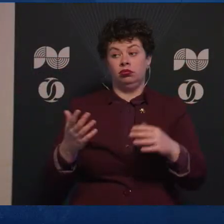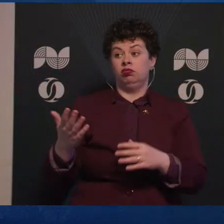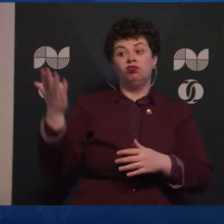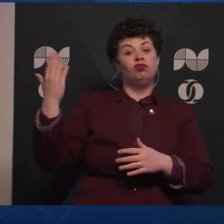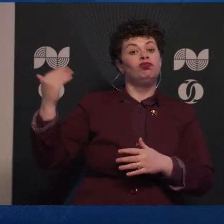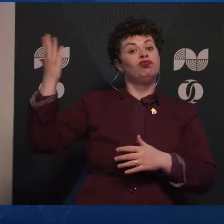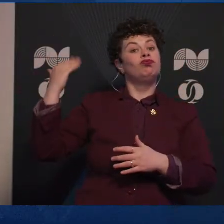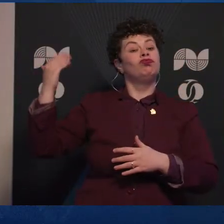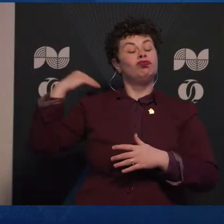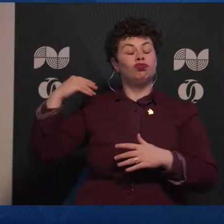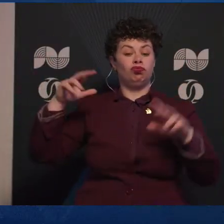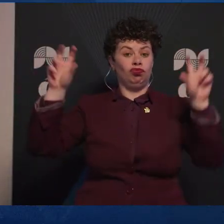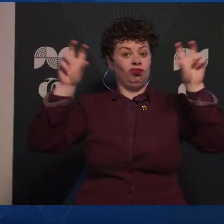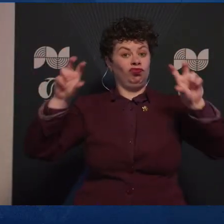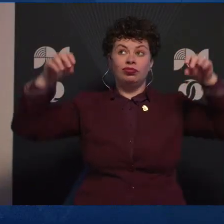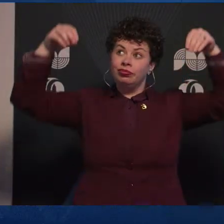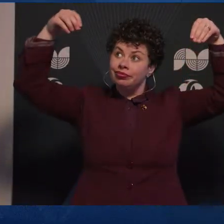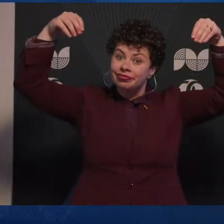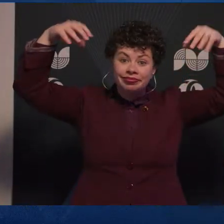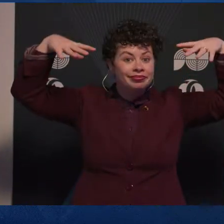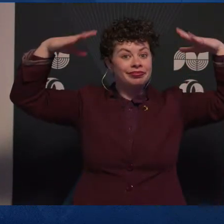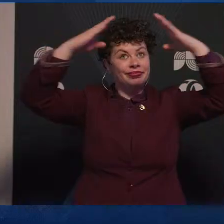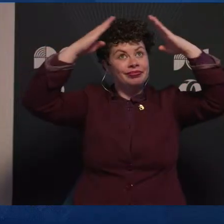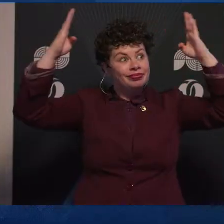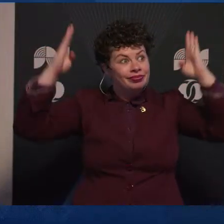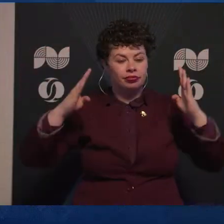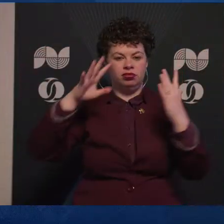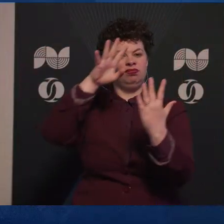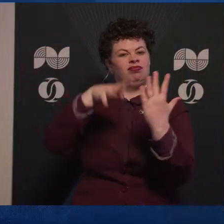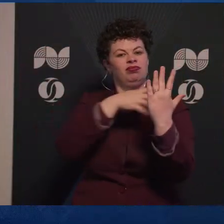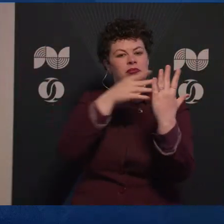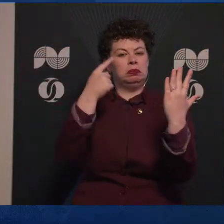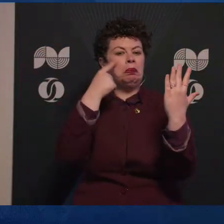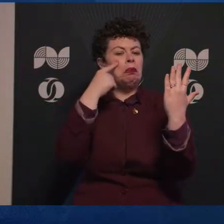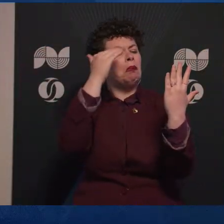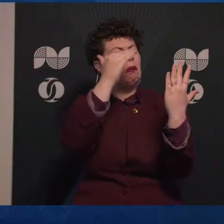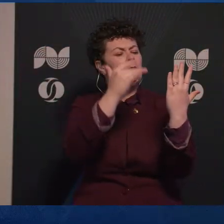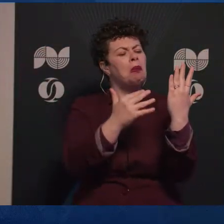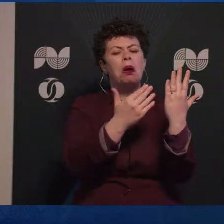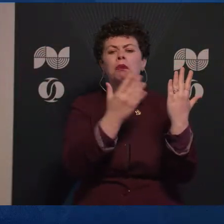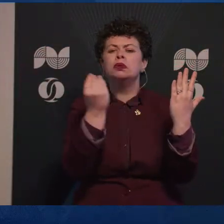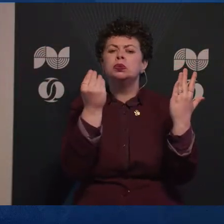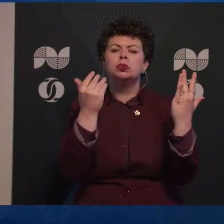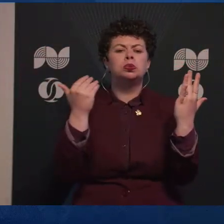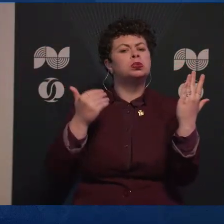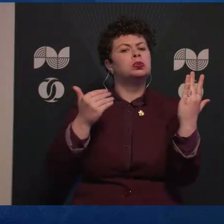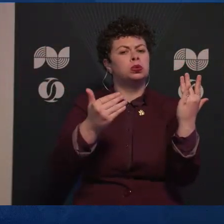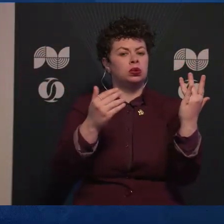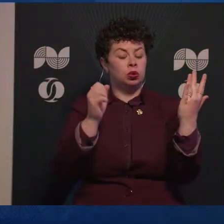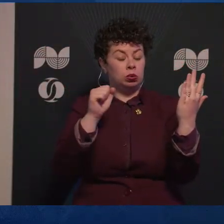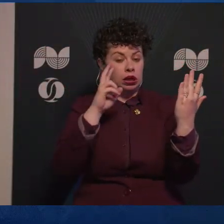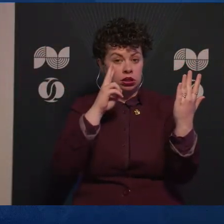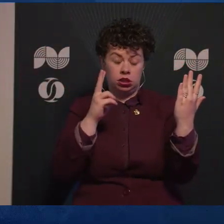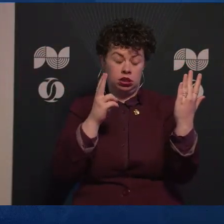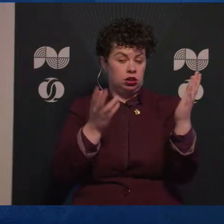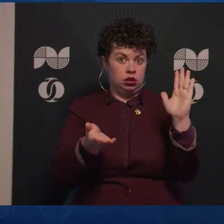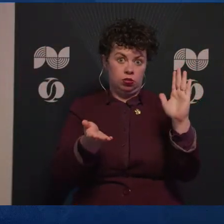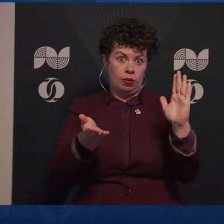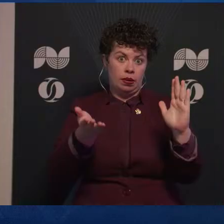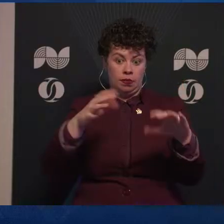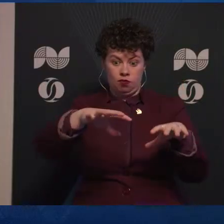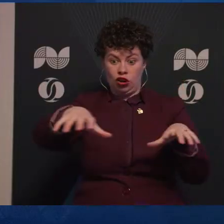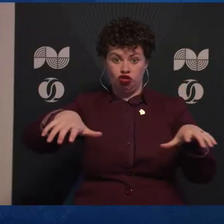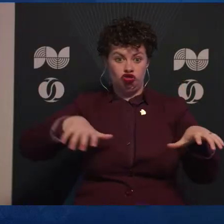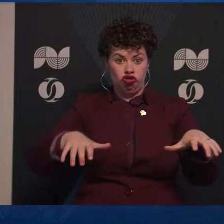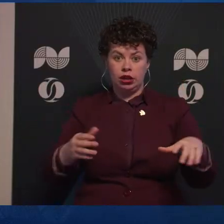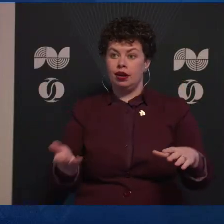the electricity and the index where you can count the price of energy in a different country.